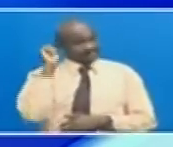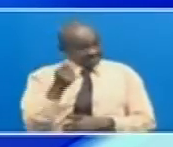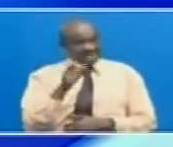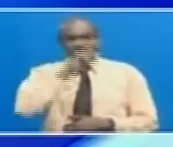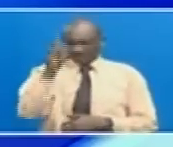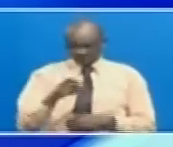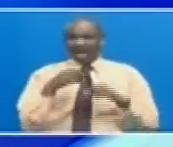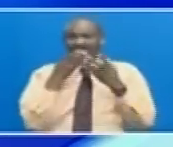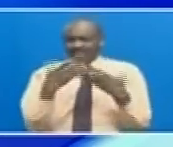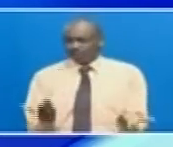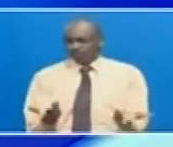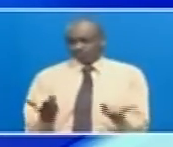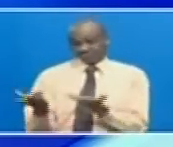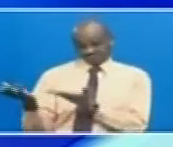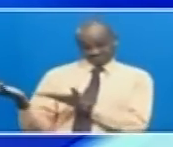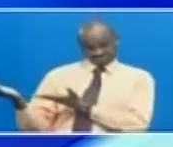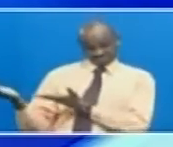question.